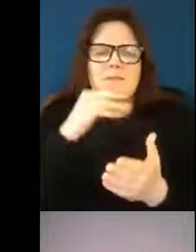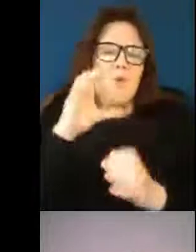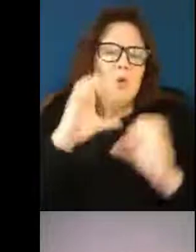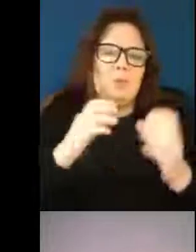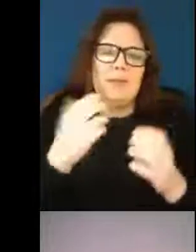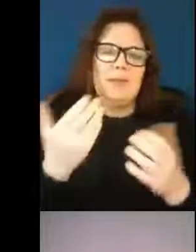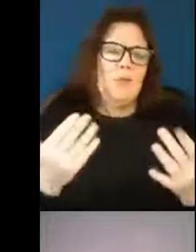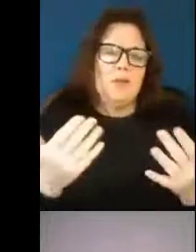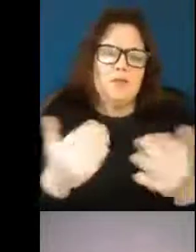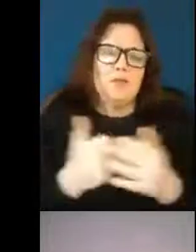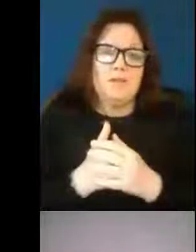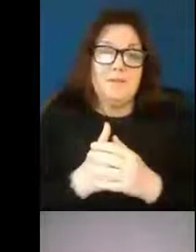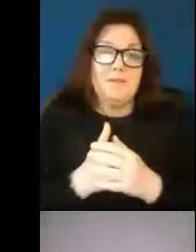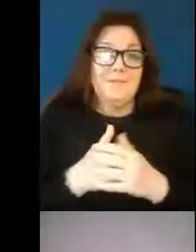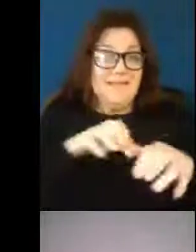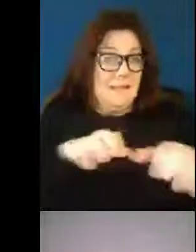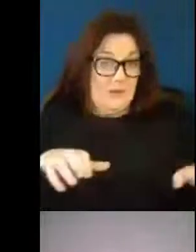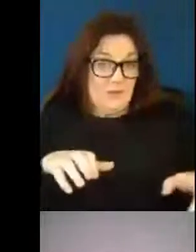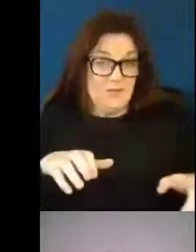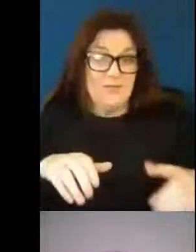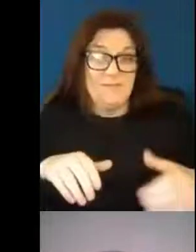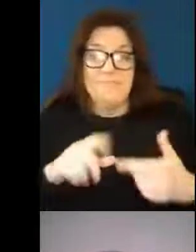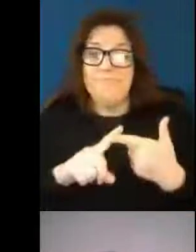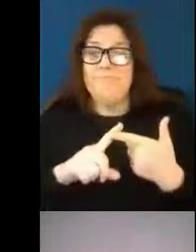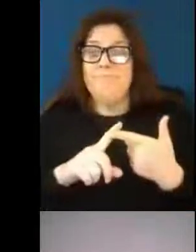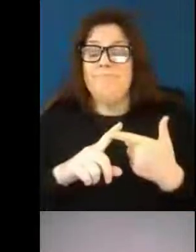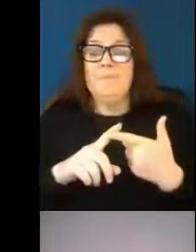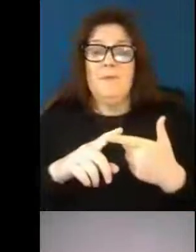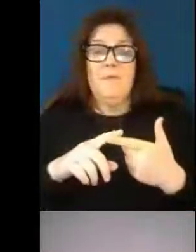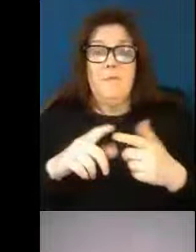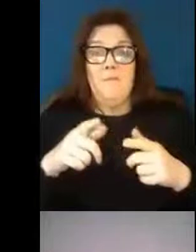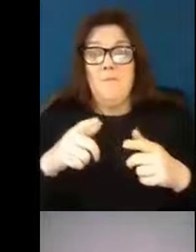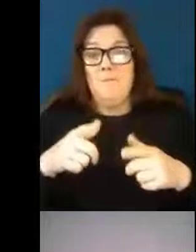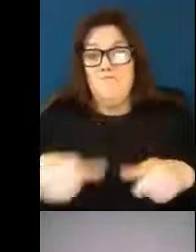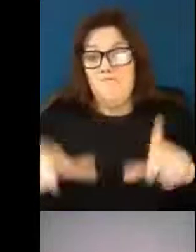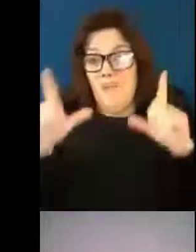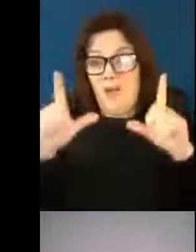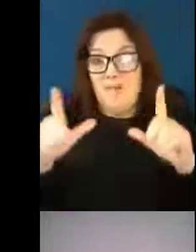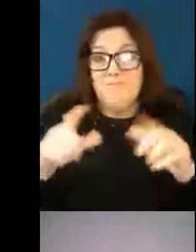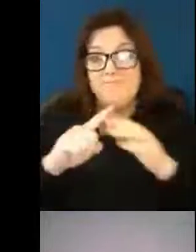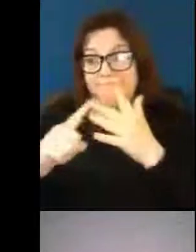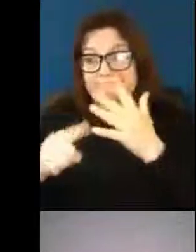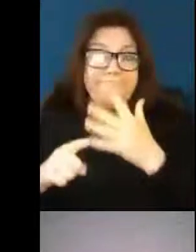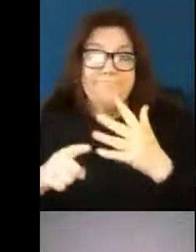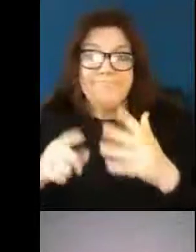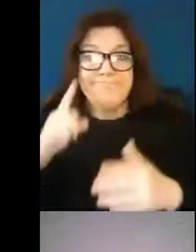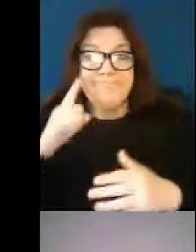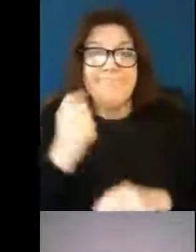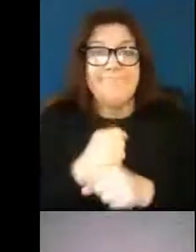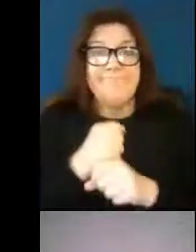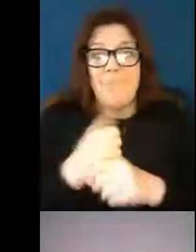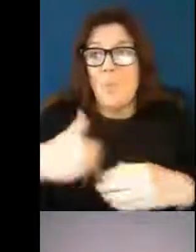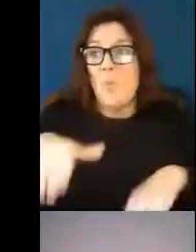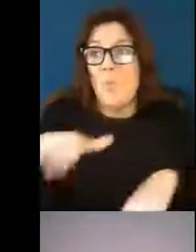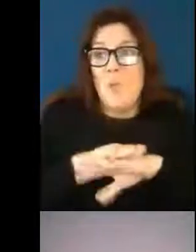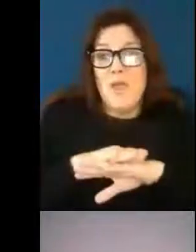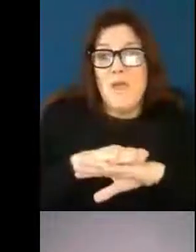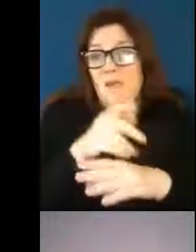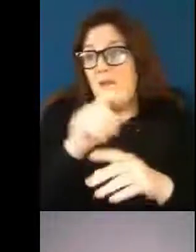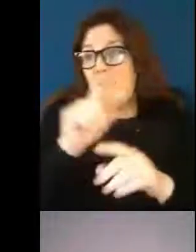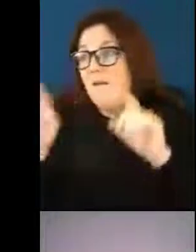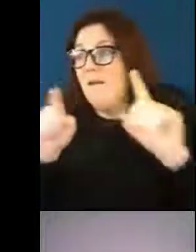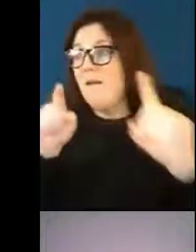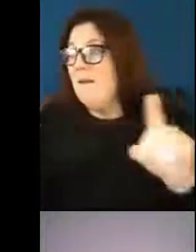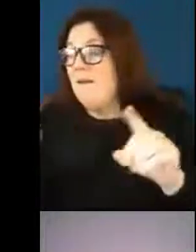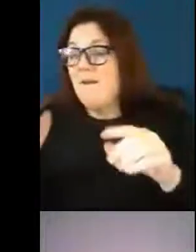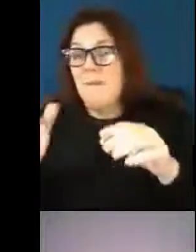example, include seminars, it could include blogs. So you have to think about where the participants are in terms of their